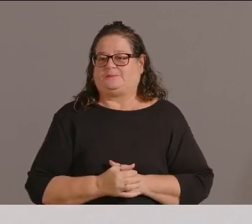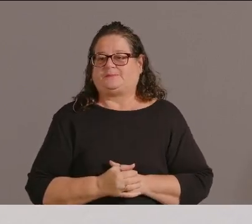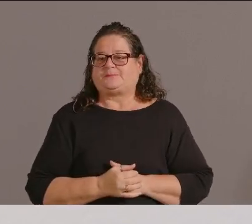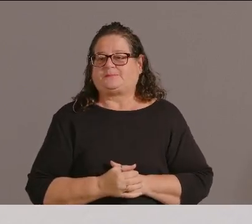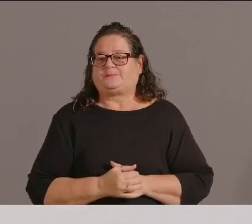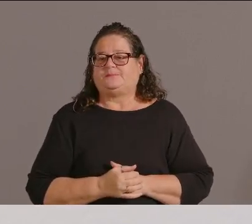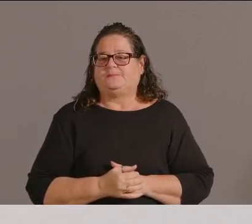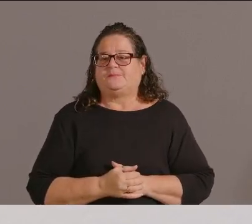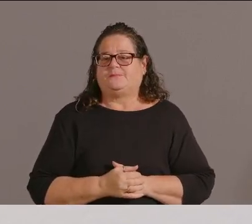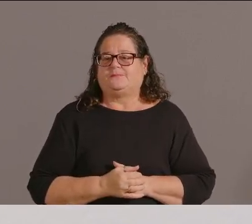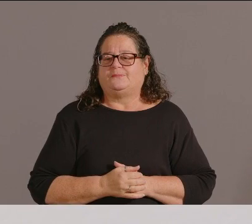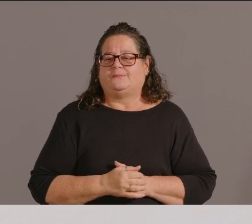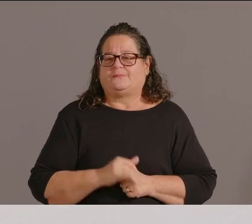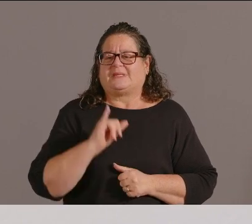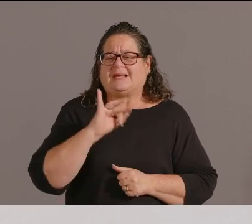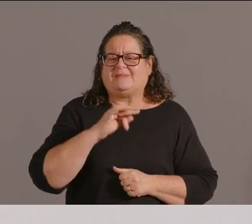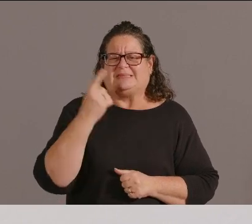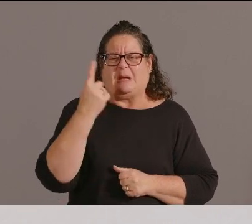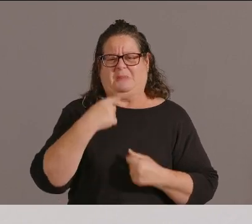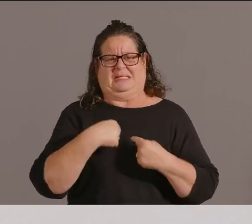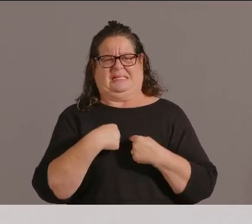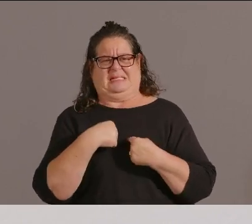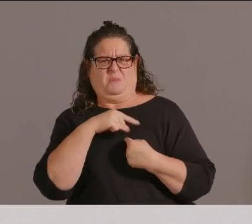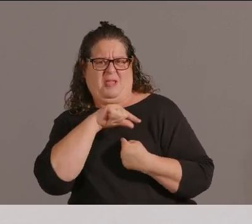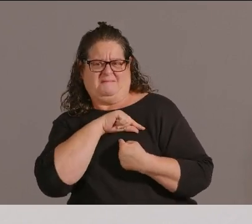in those opportunities.